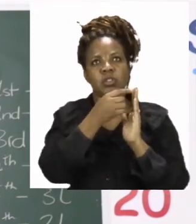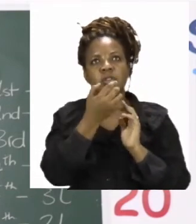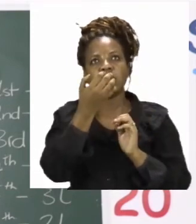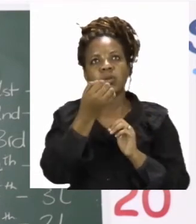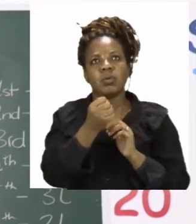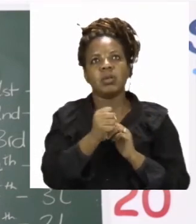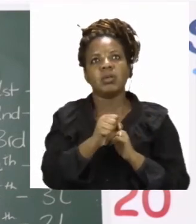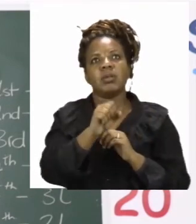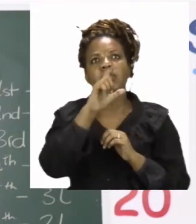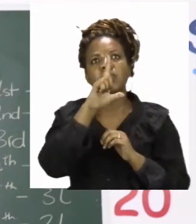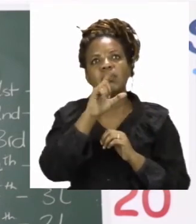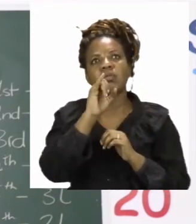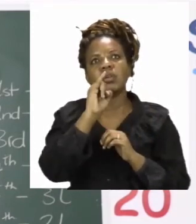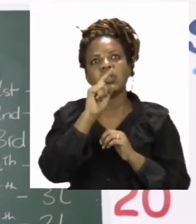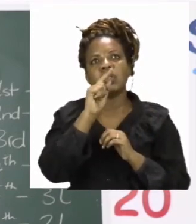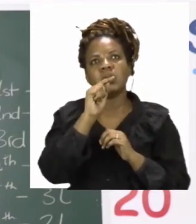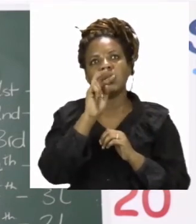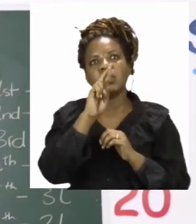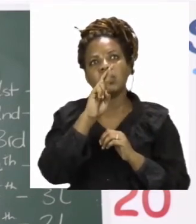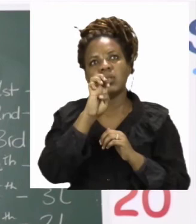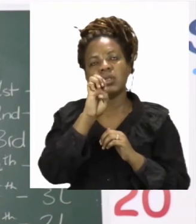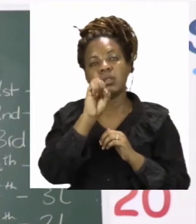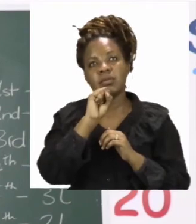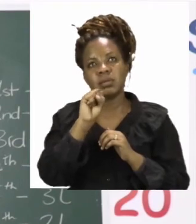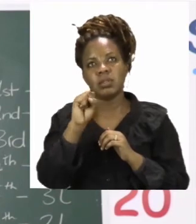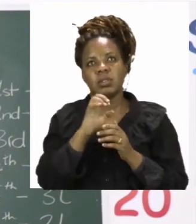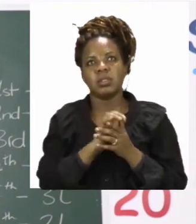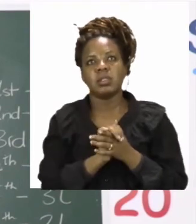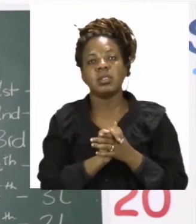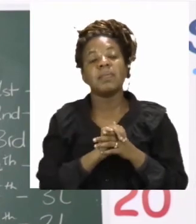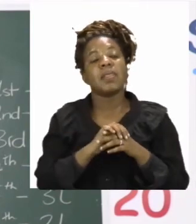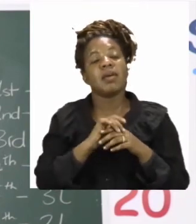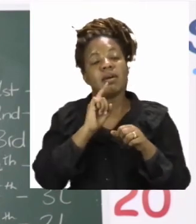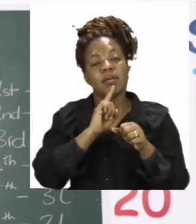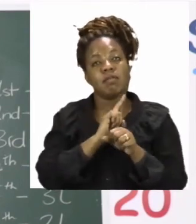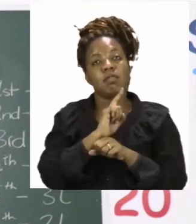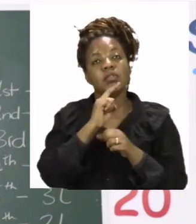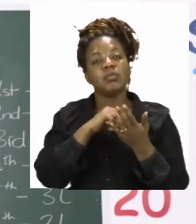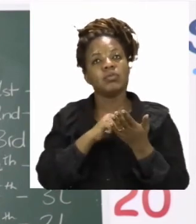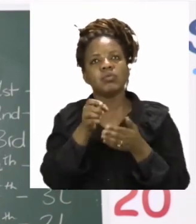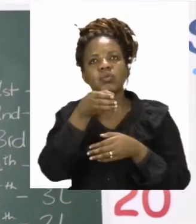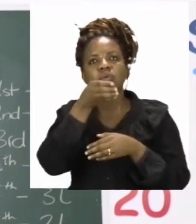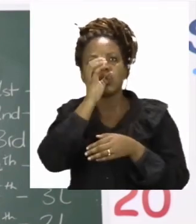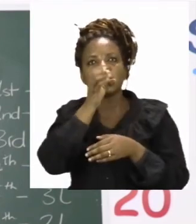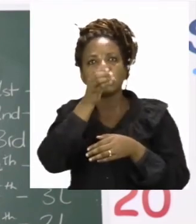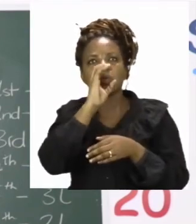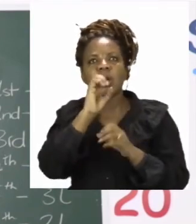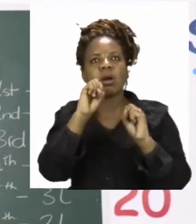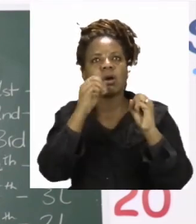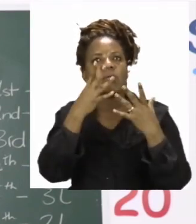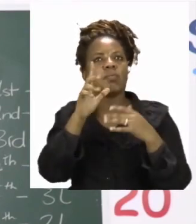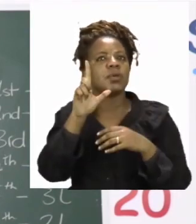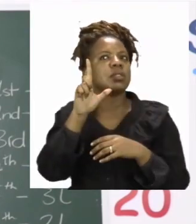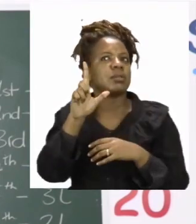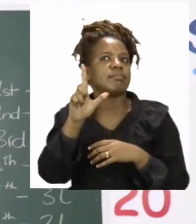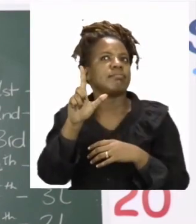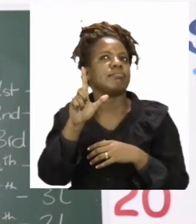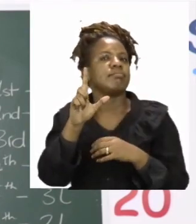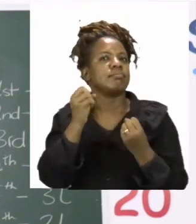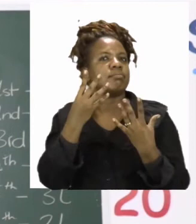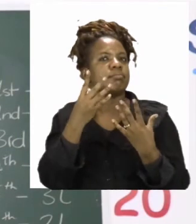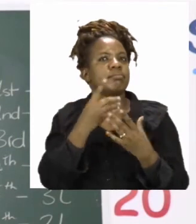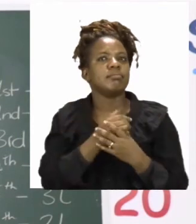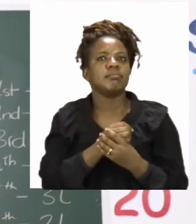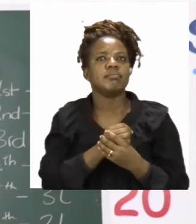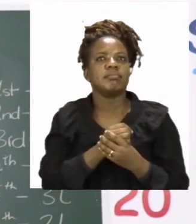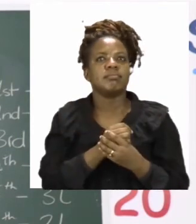So we know that this is the first week, and we are told that they've had 2 liters of cool drink. So we are